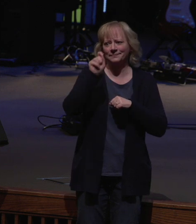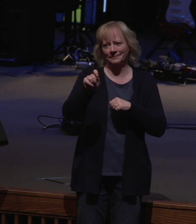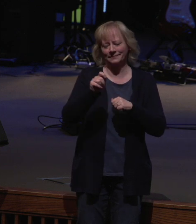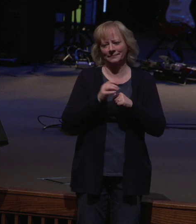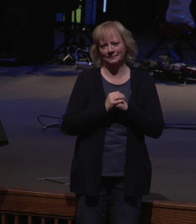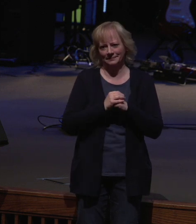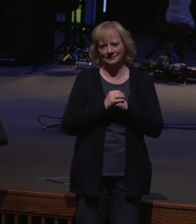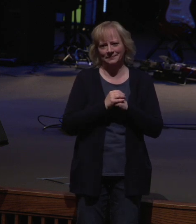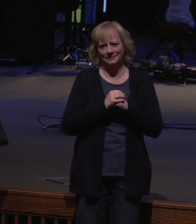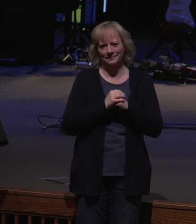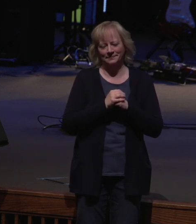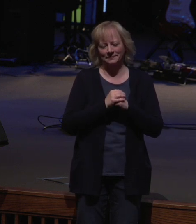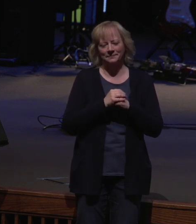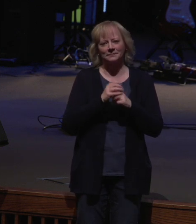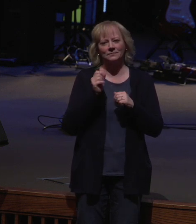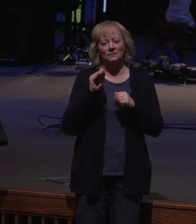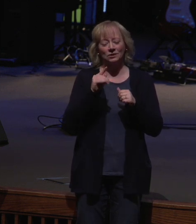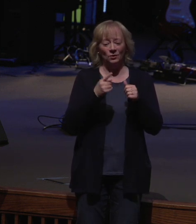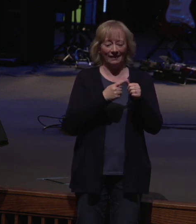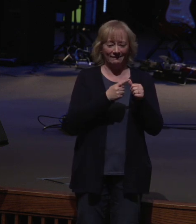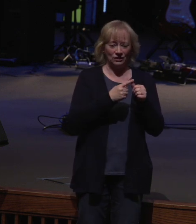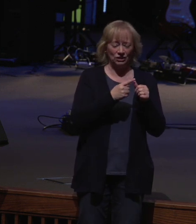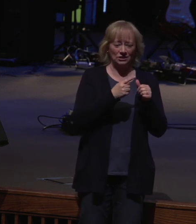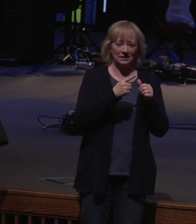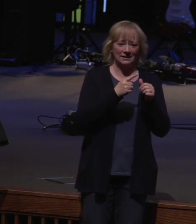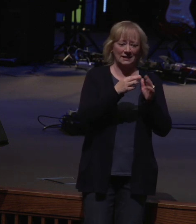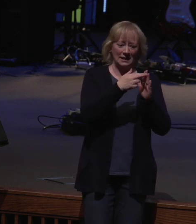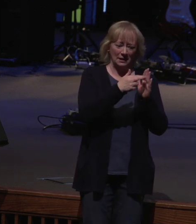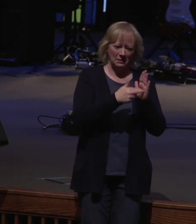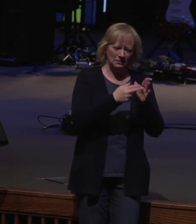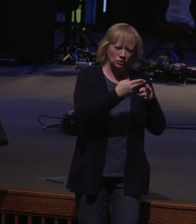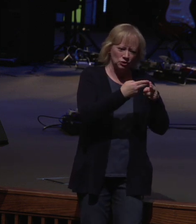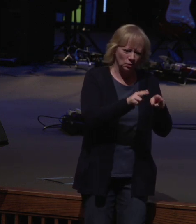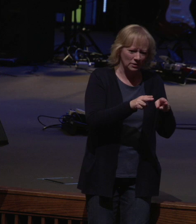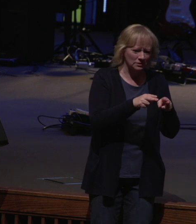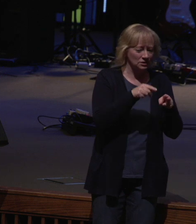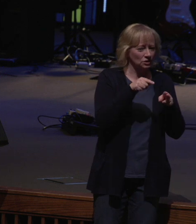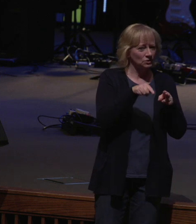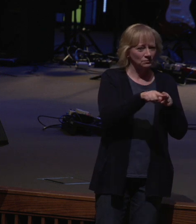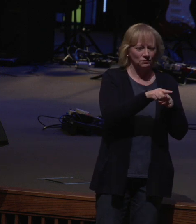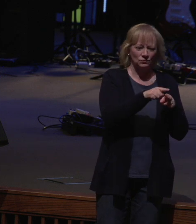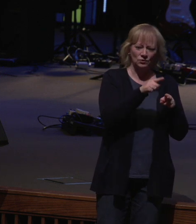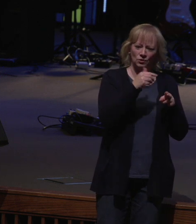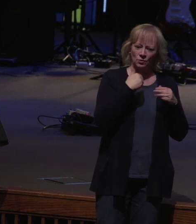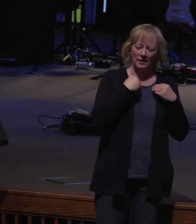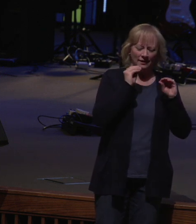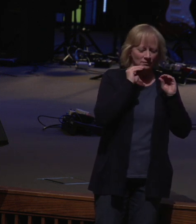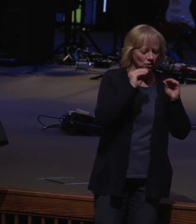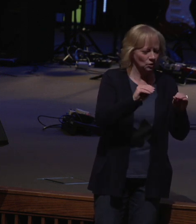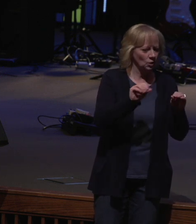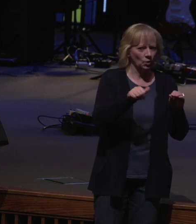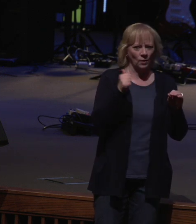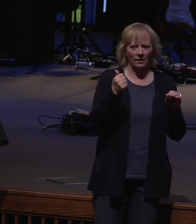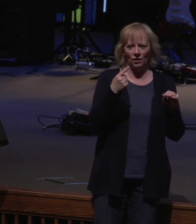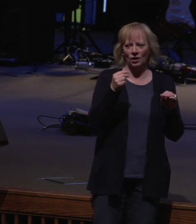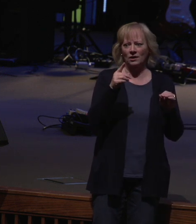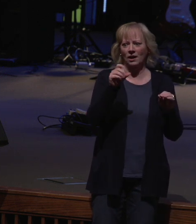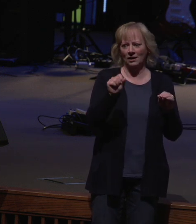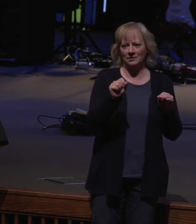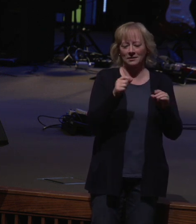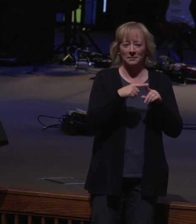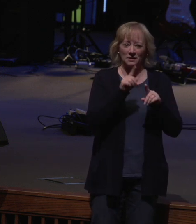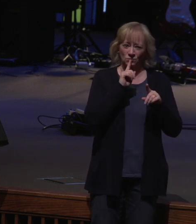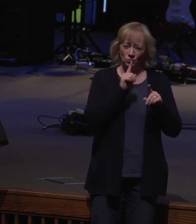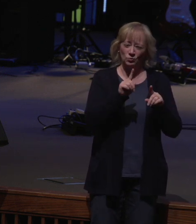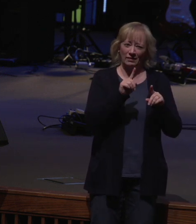So the first commandment may be short and sweet, you shall have no other gods before me. But it's actually quite broad